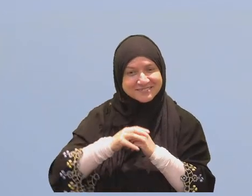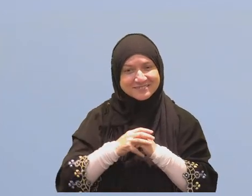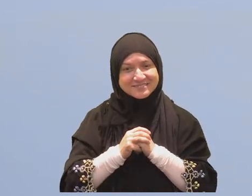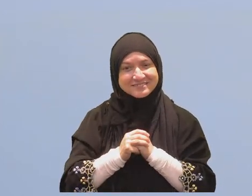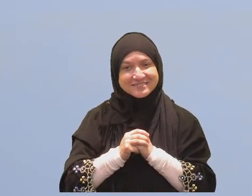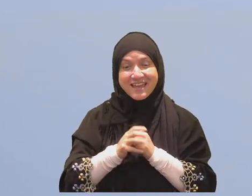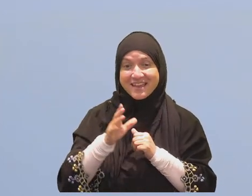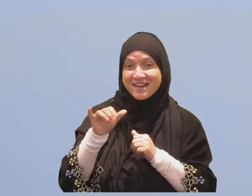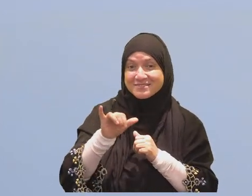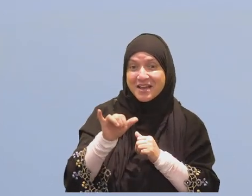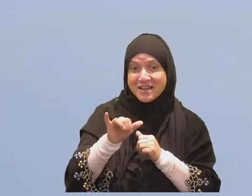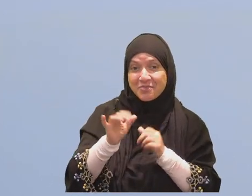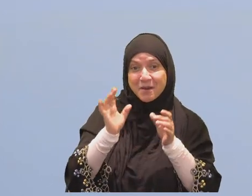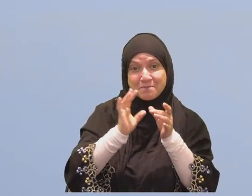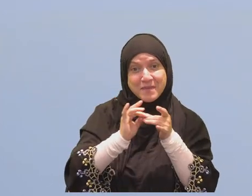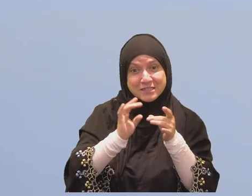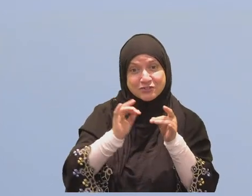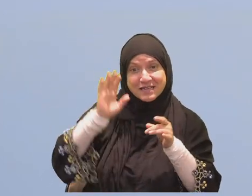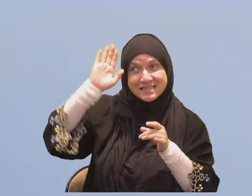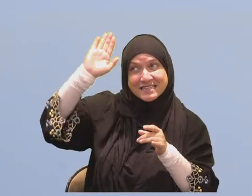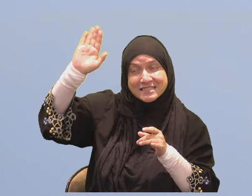translation, the one who is